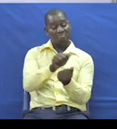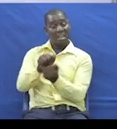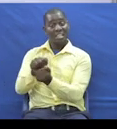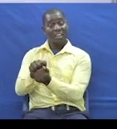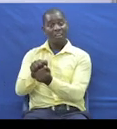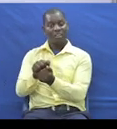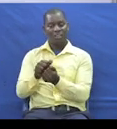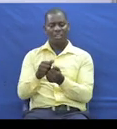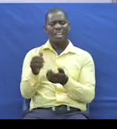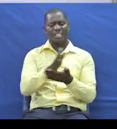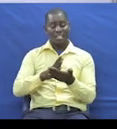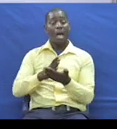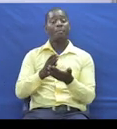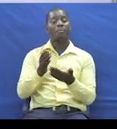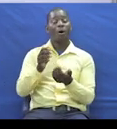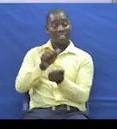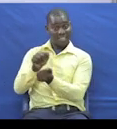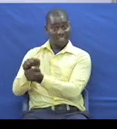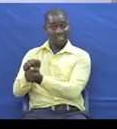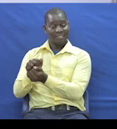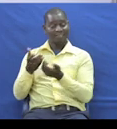materials or some of the things.